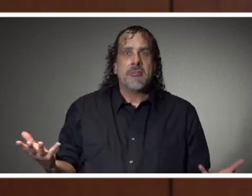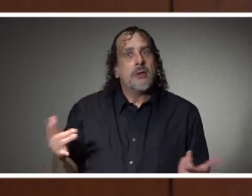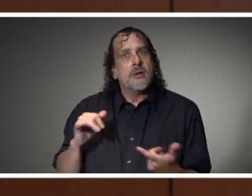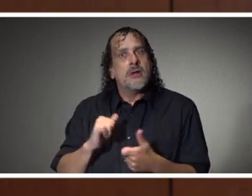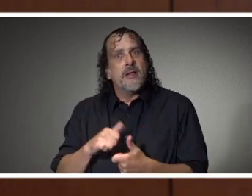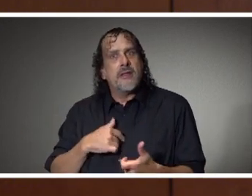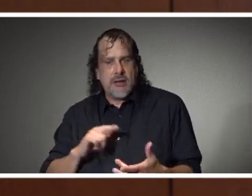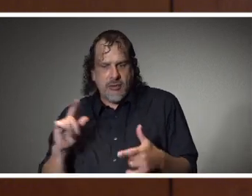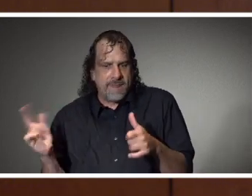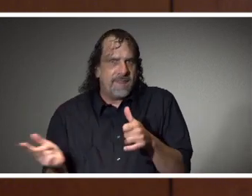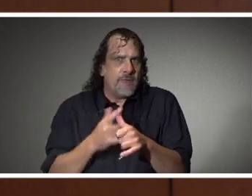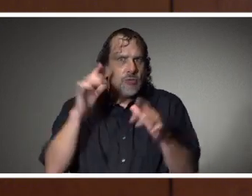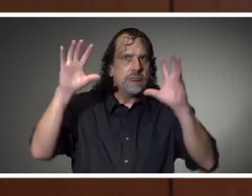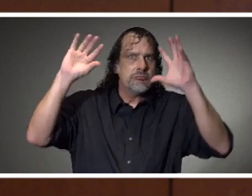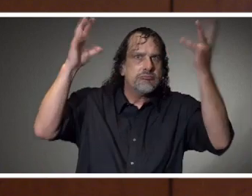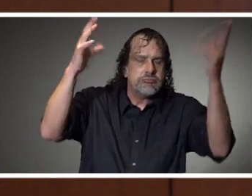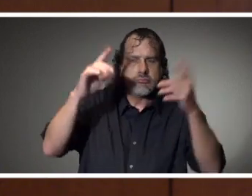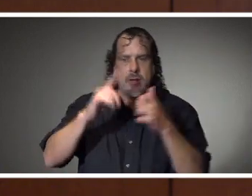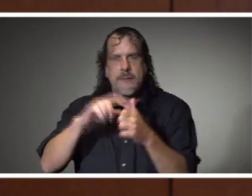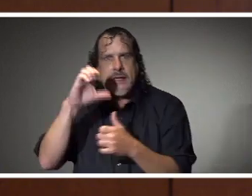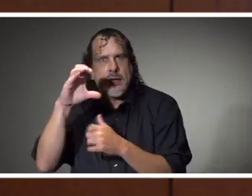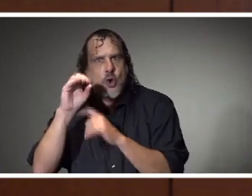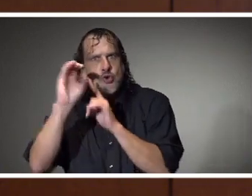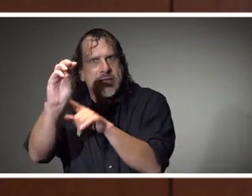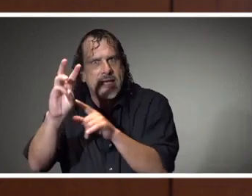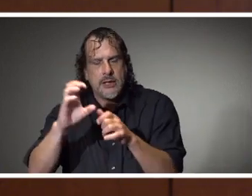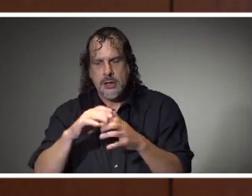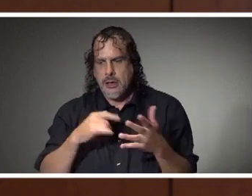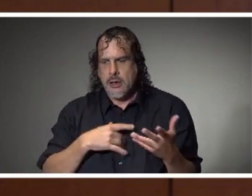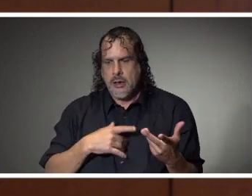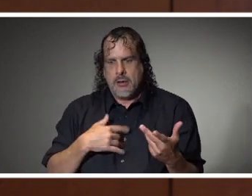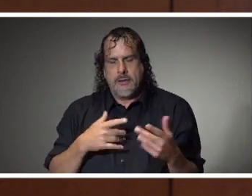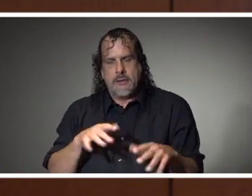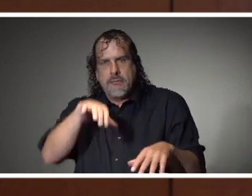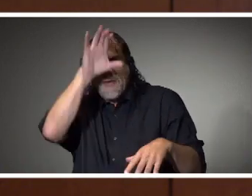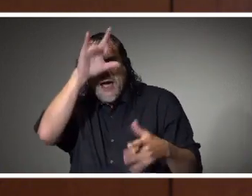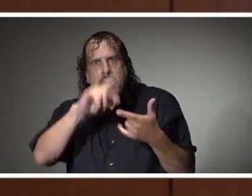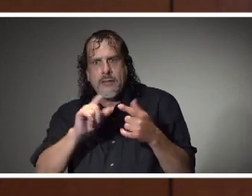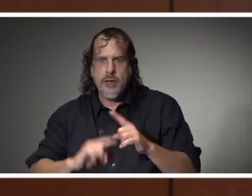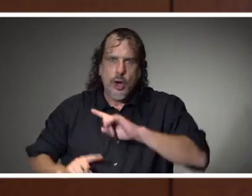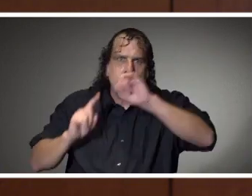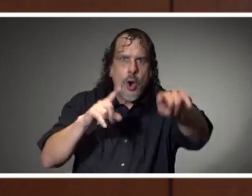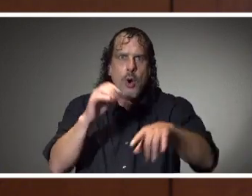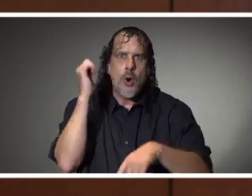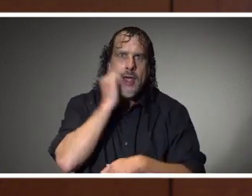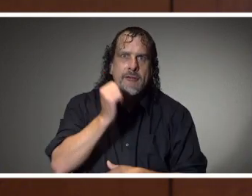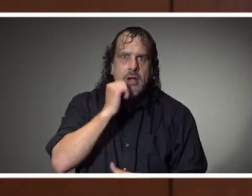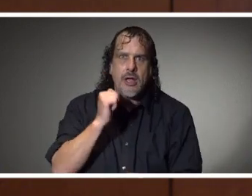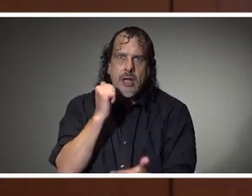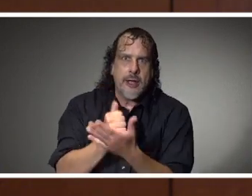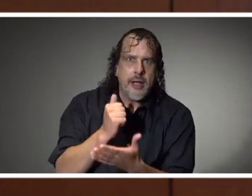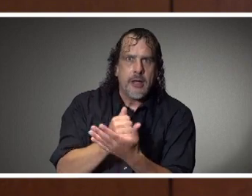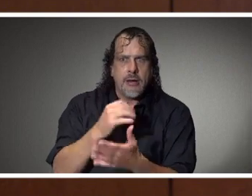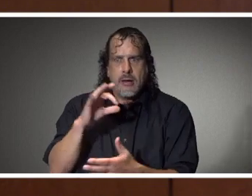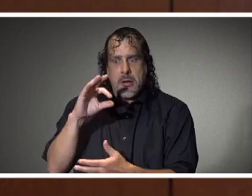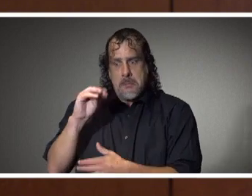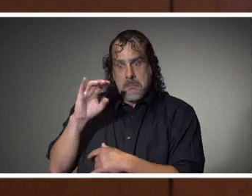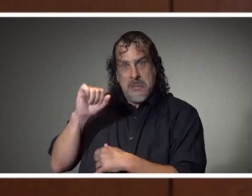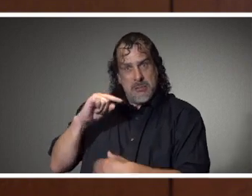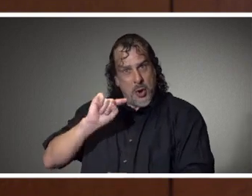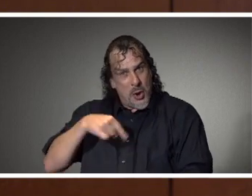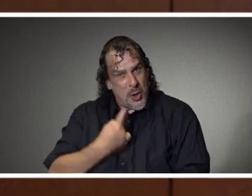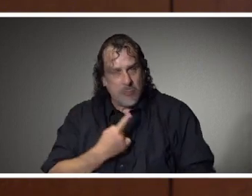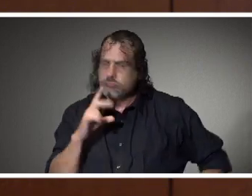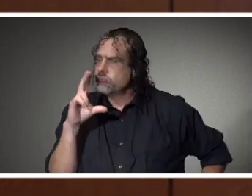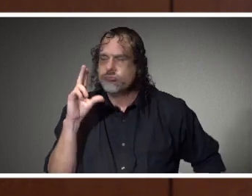the EM directors that are out there on the front line, and then of course we support them on a daily basis, and the state agencies. MEMA does not do it alone.